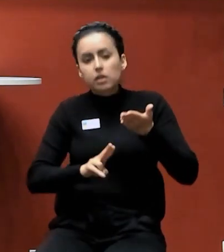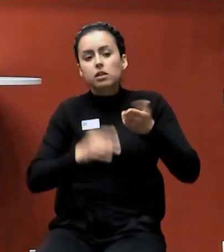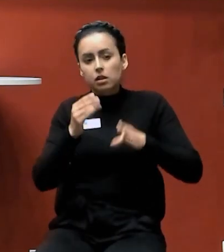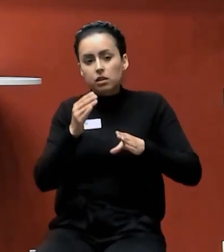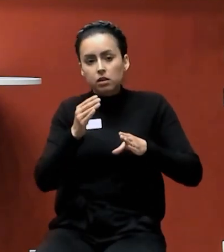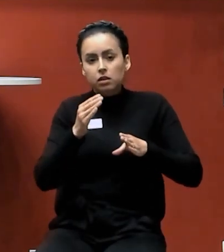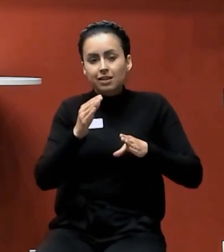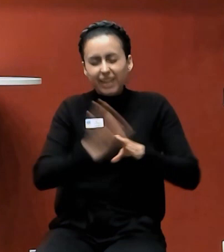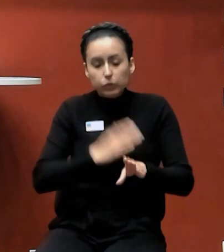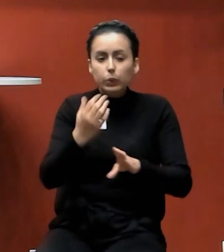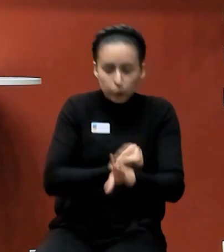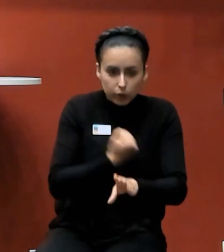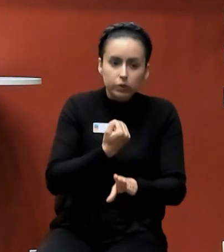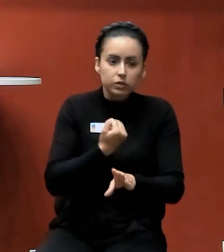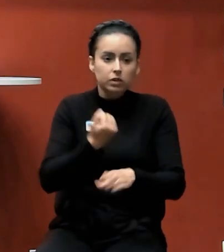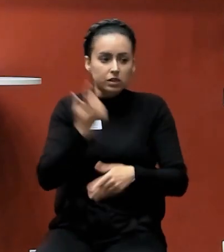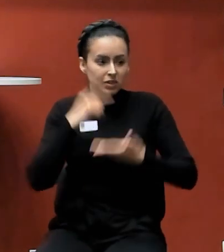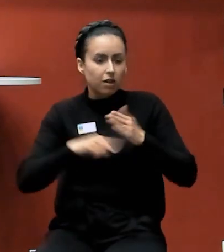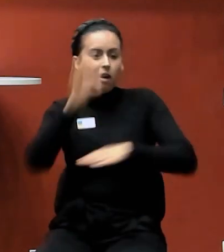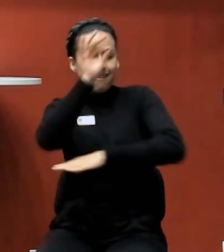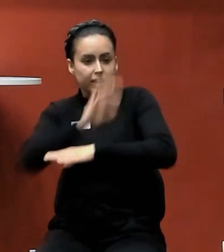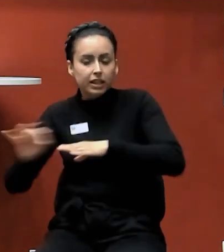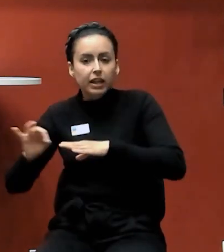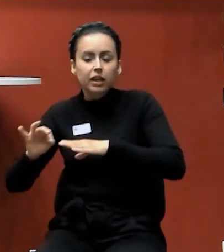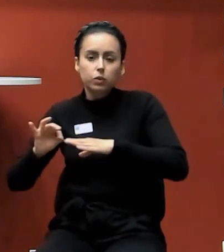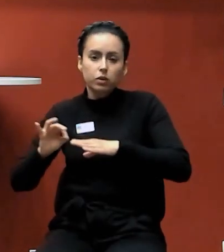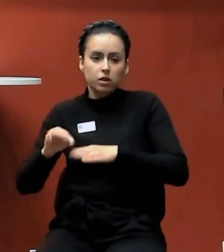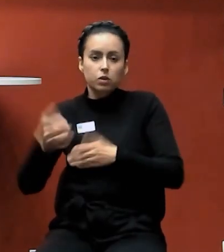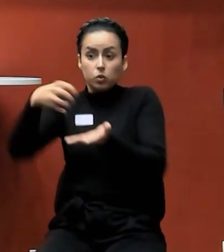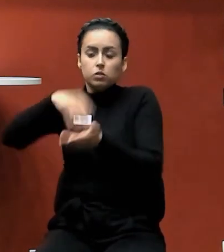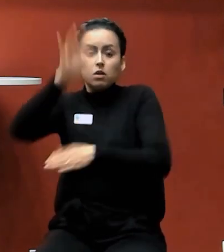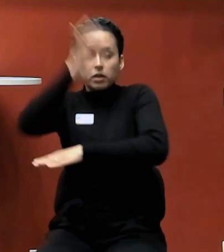people think about the architecture of society.